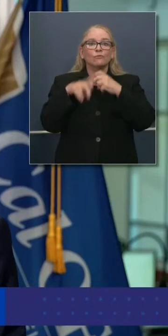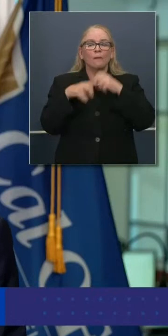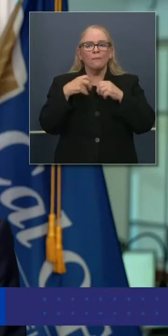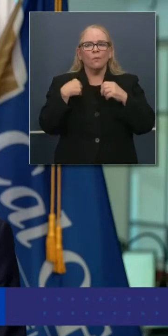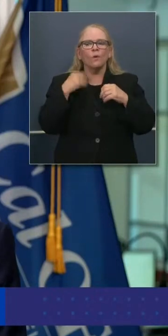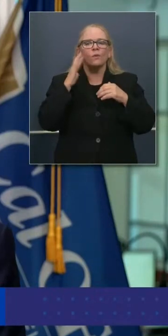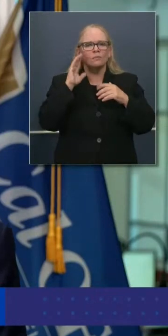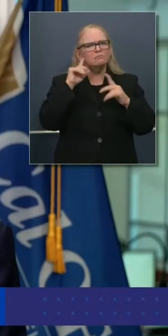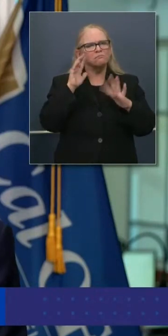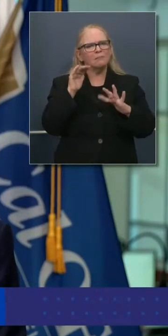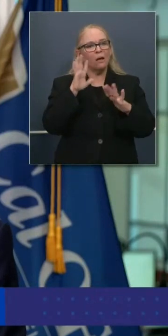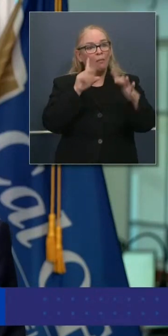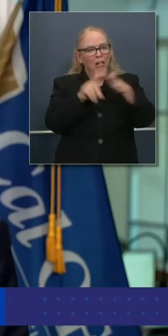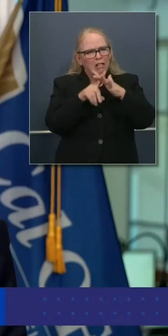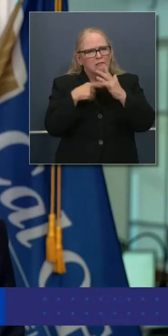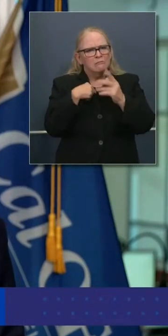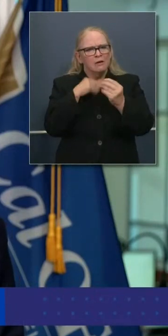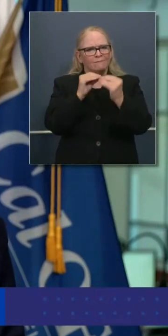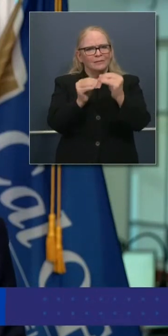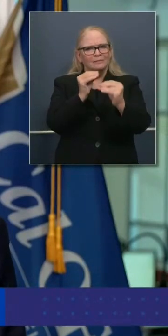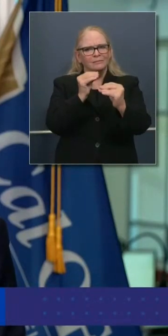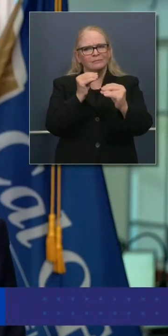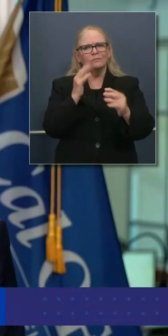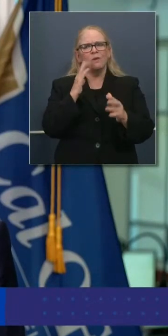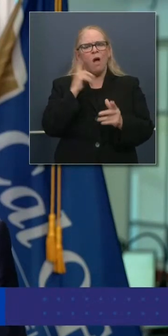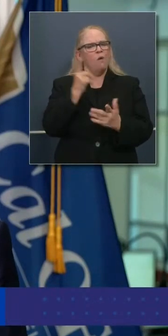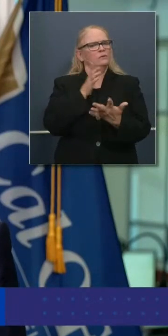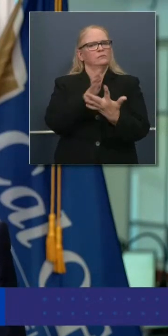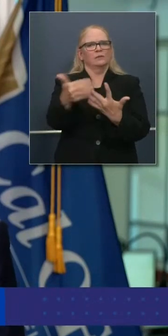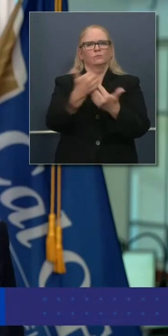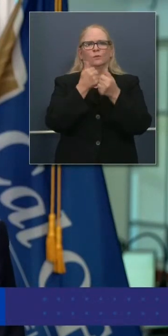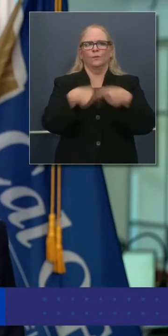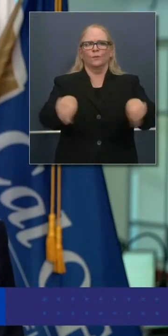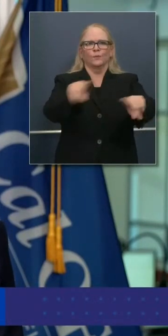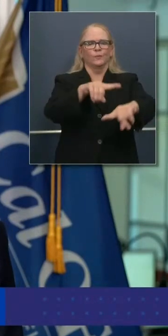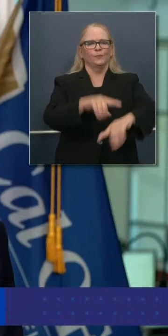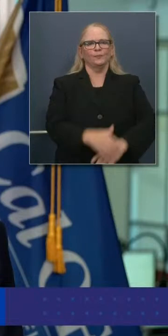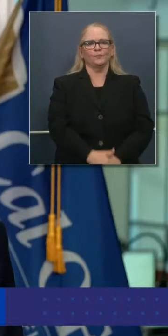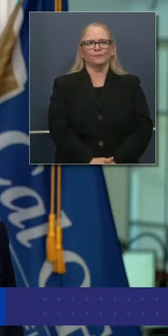spectrum of state agencies. Teresa Harrington, EdSource.